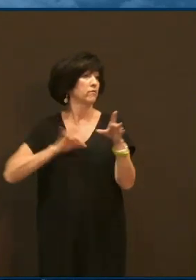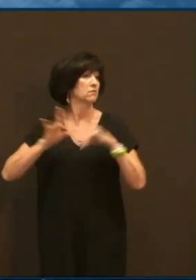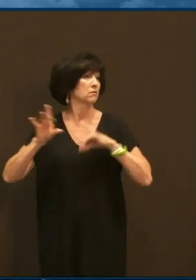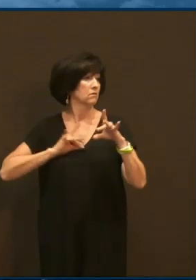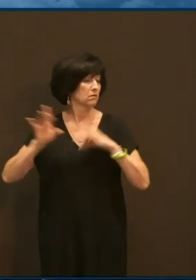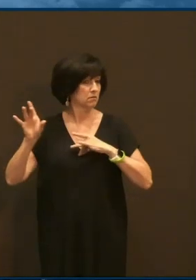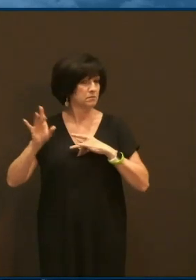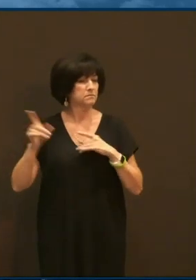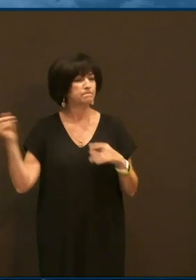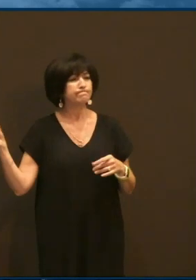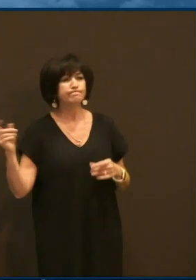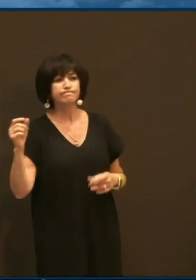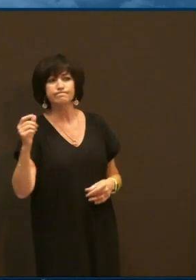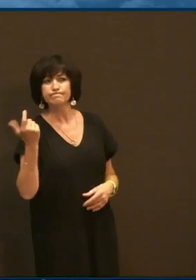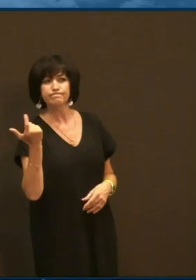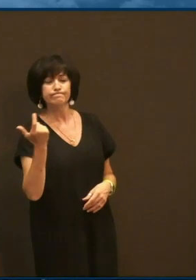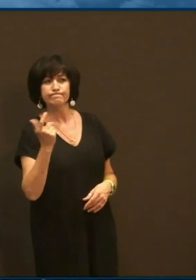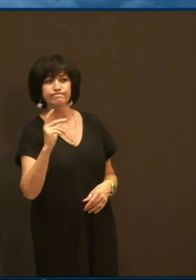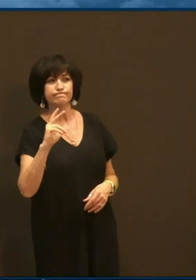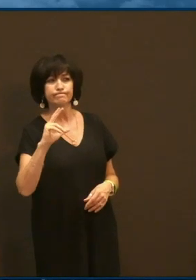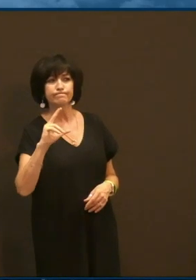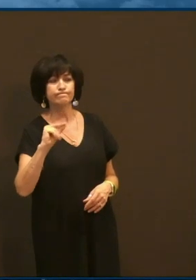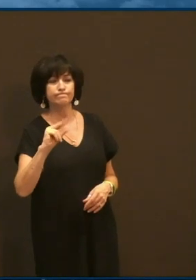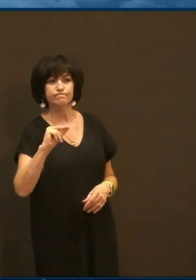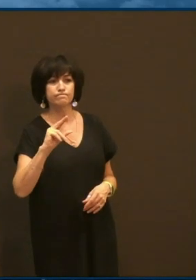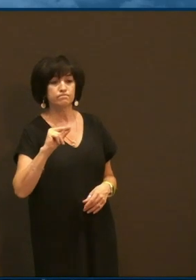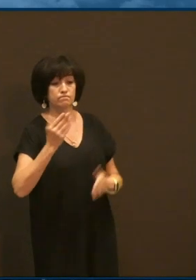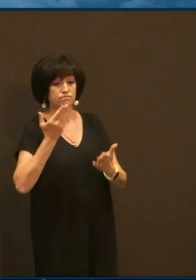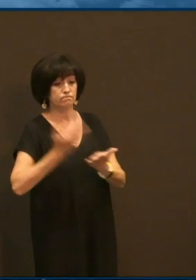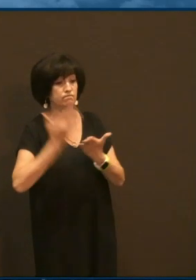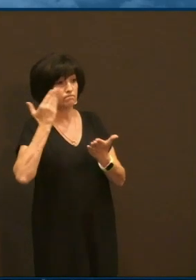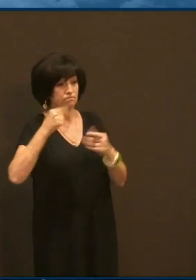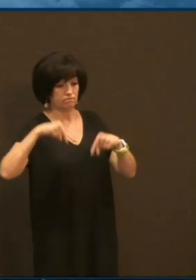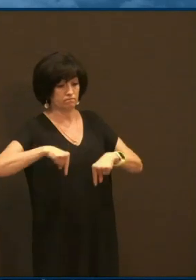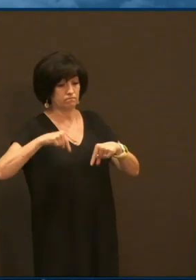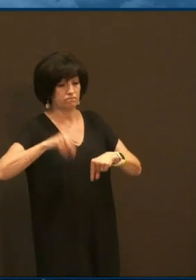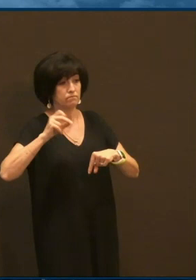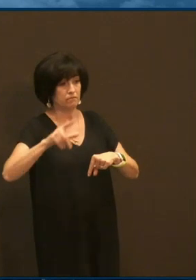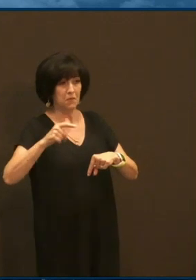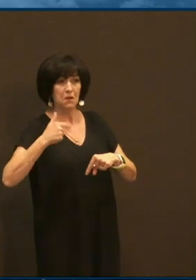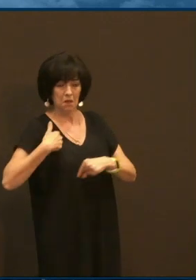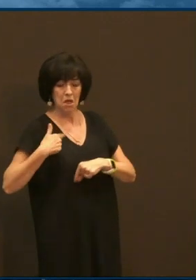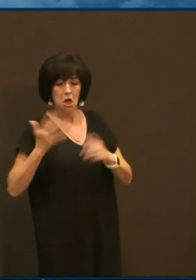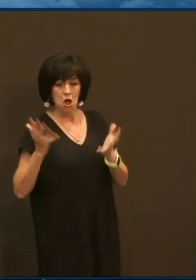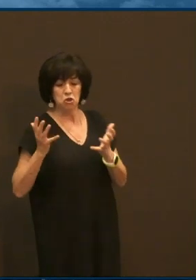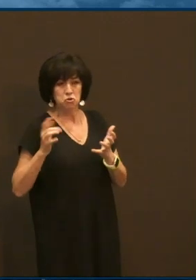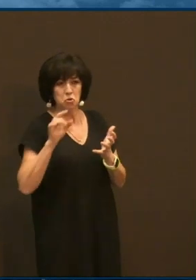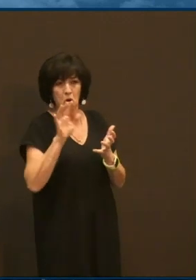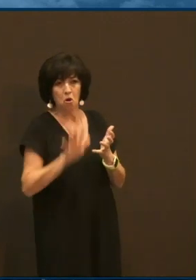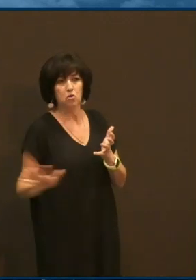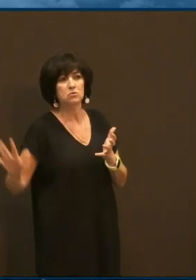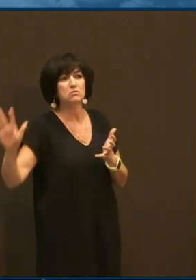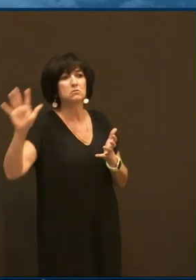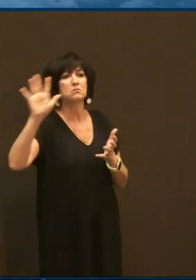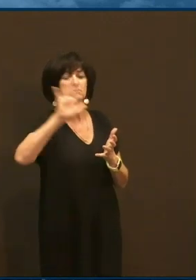any evidence here in Delaware, and in fact, on Friday I was speaking with colleagues across the nation,